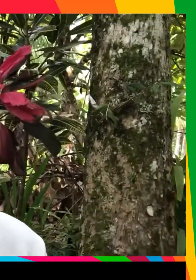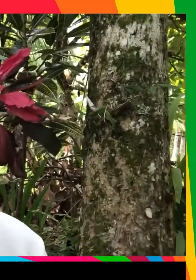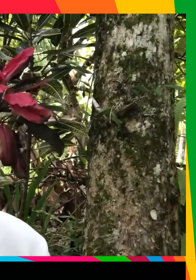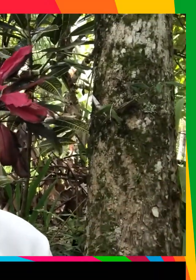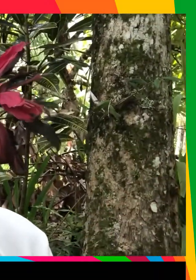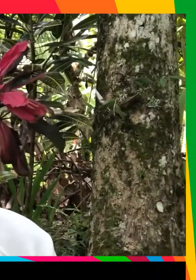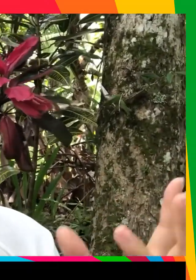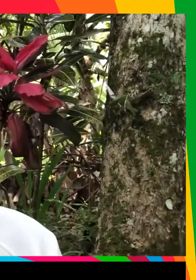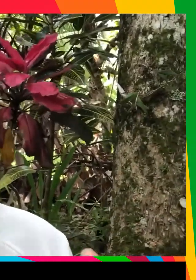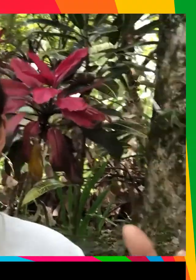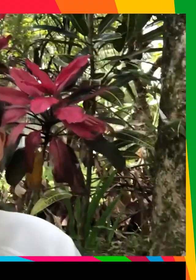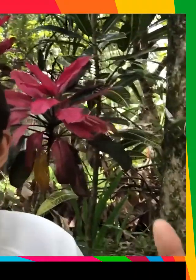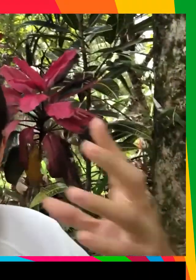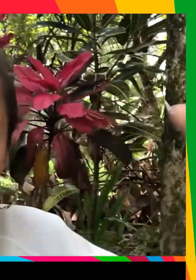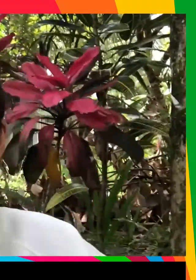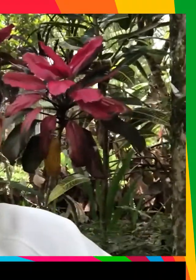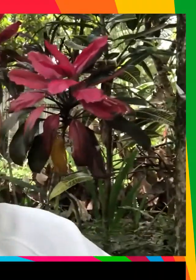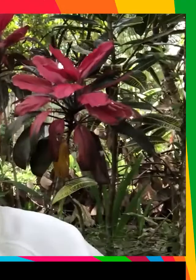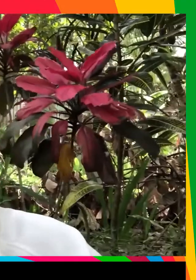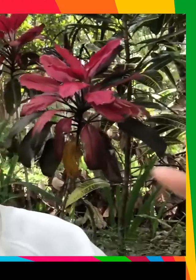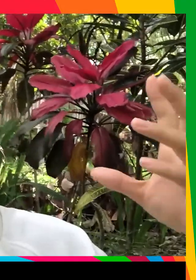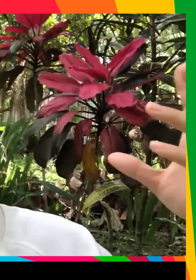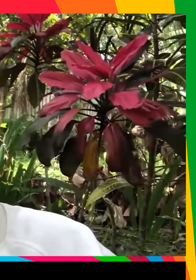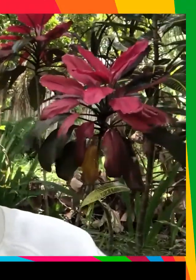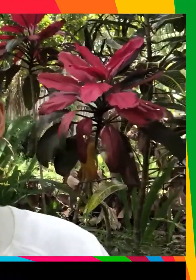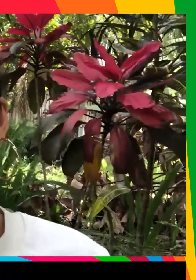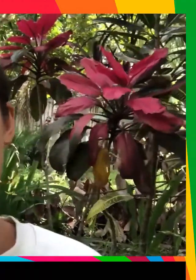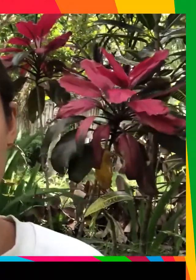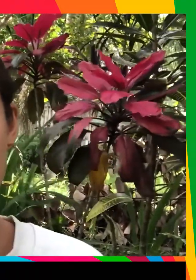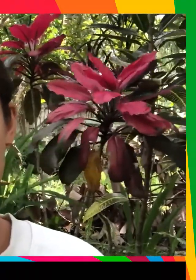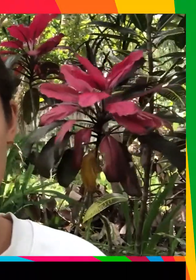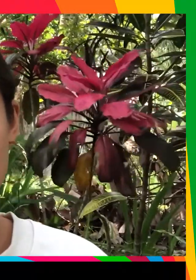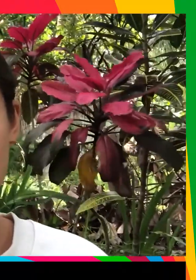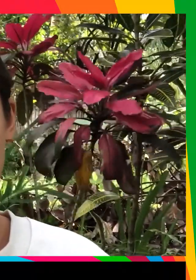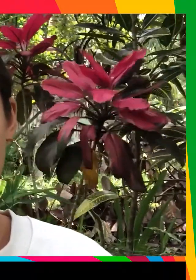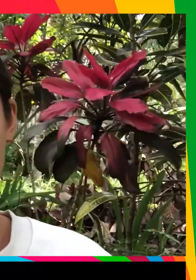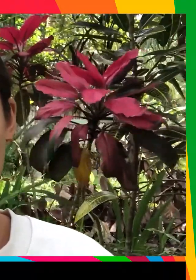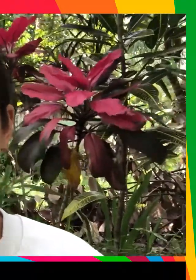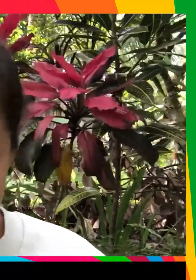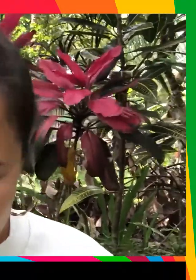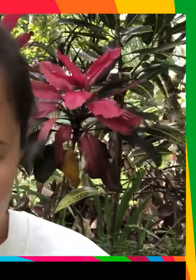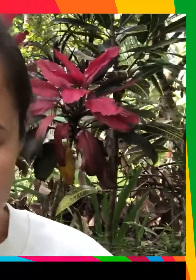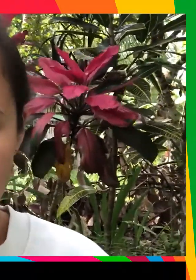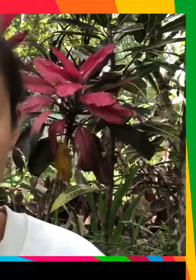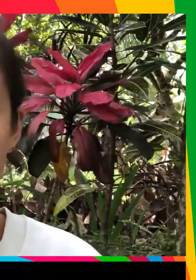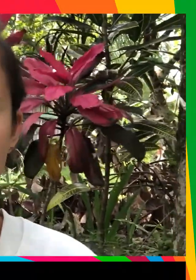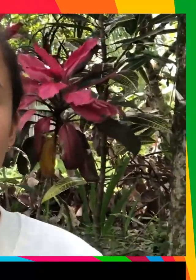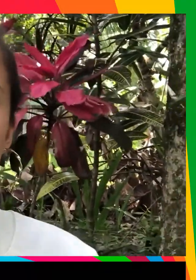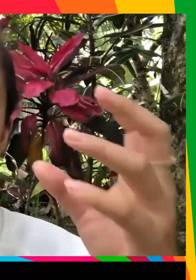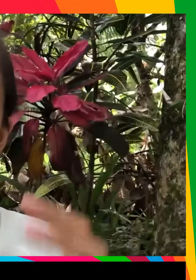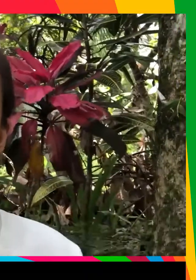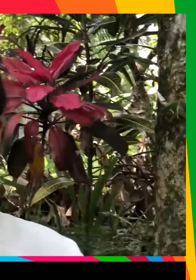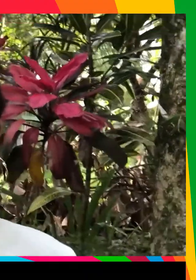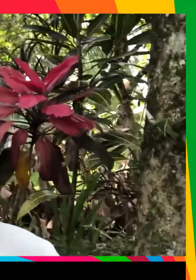work with like-minded, and also learn from the other people's perspectives on why it's so difficult to change. And last but not least, and I